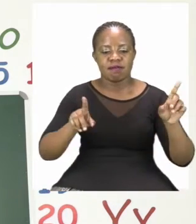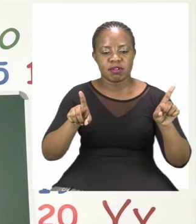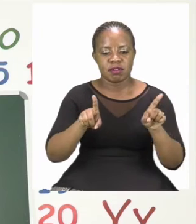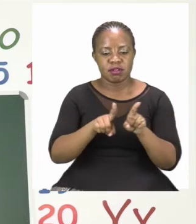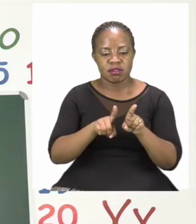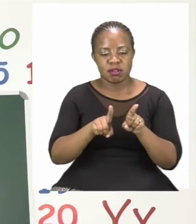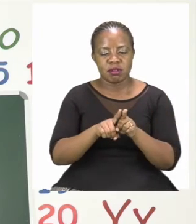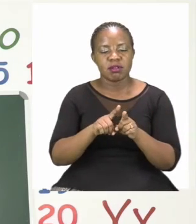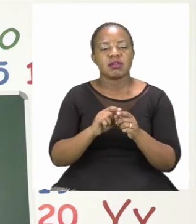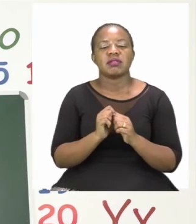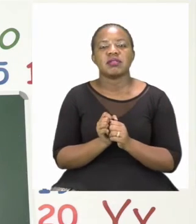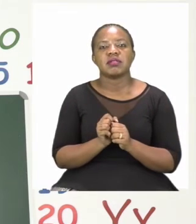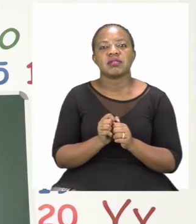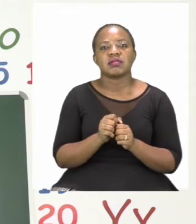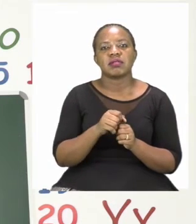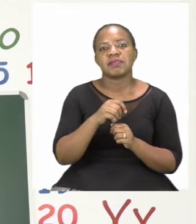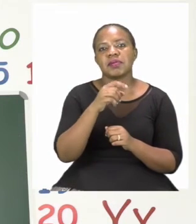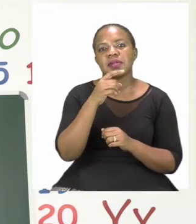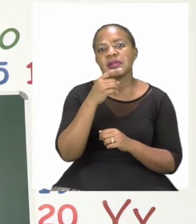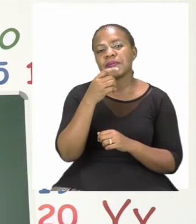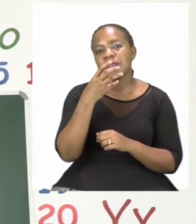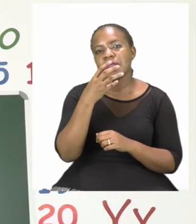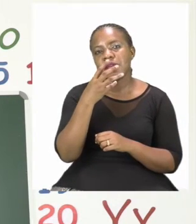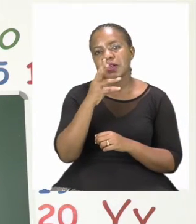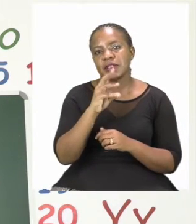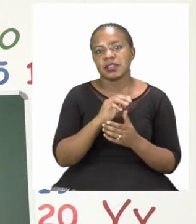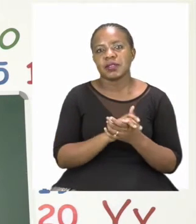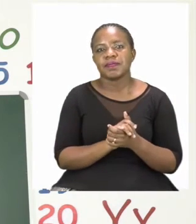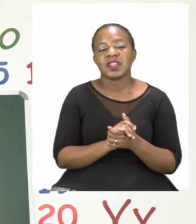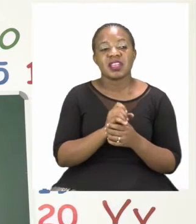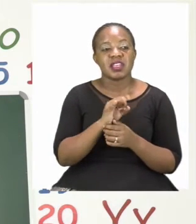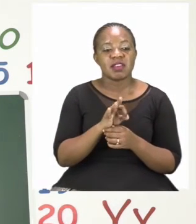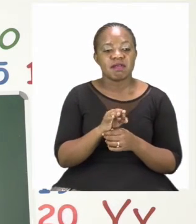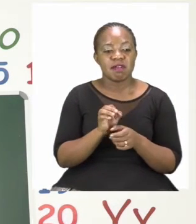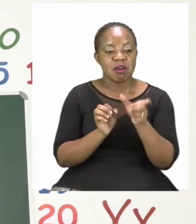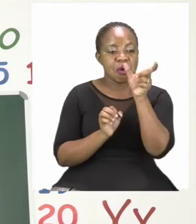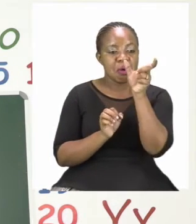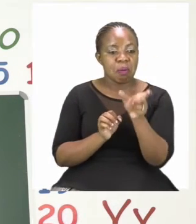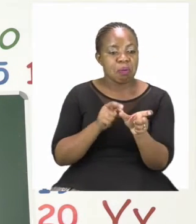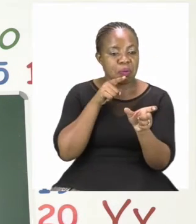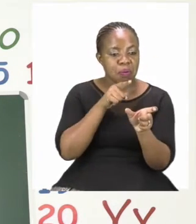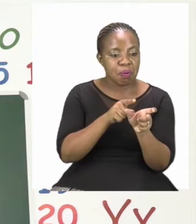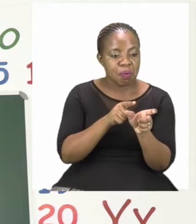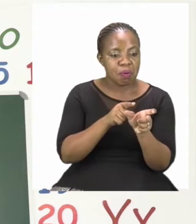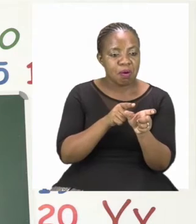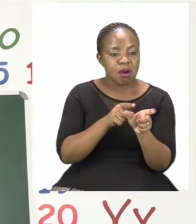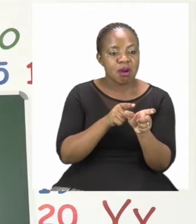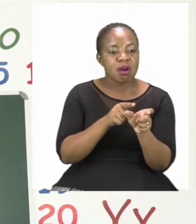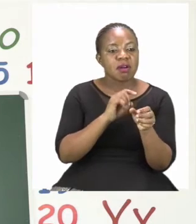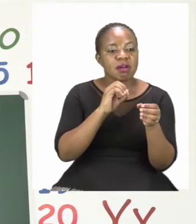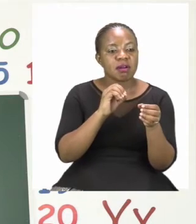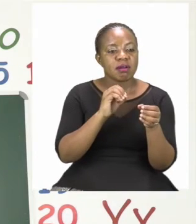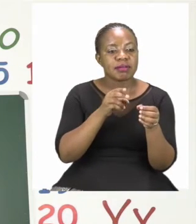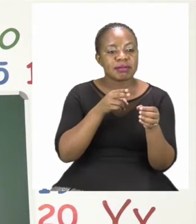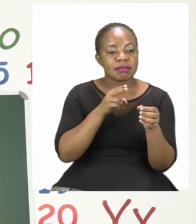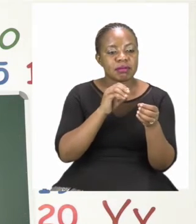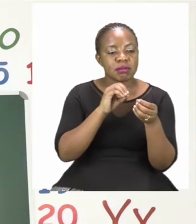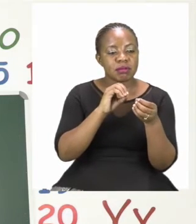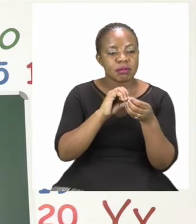you don't get the same answer in box number 1 and box number 2, that means that it